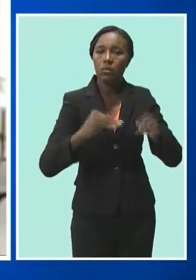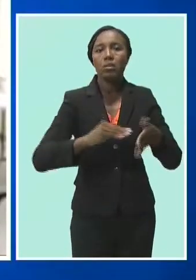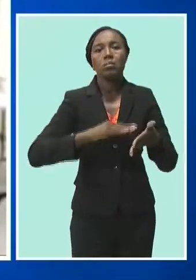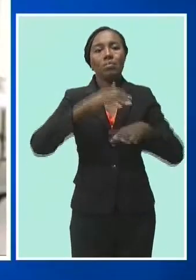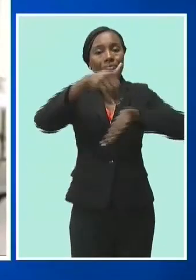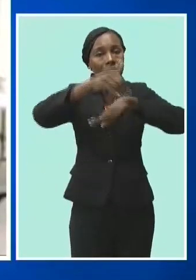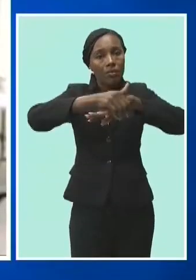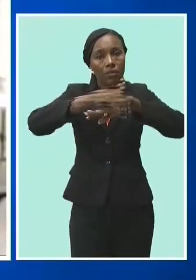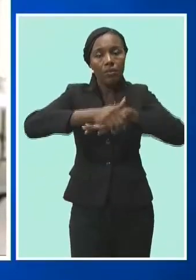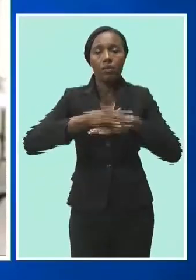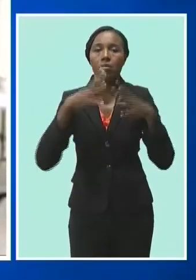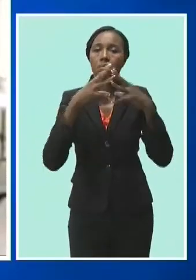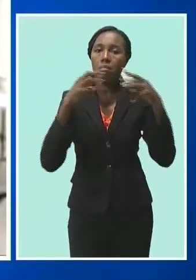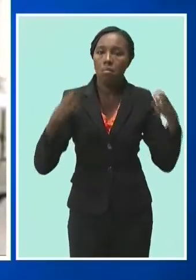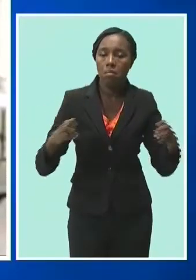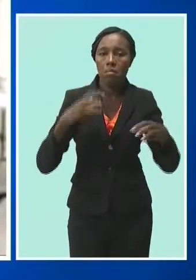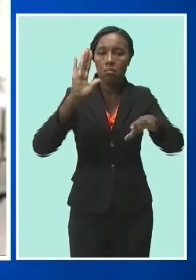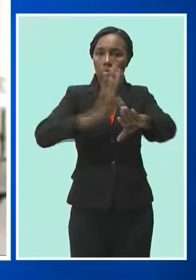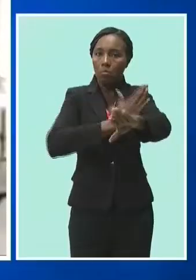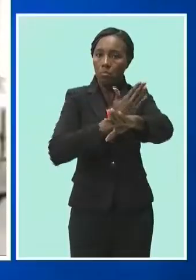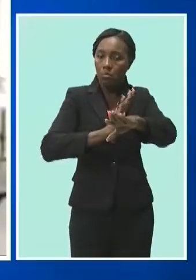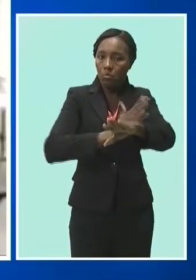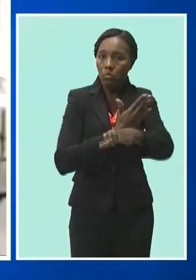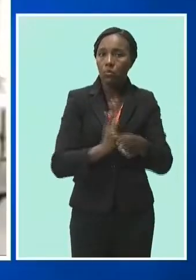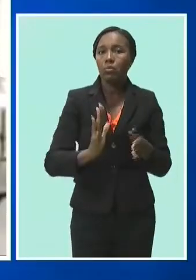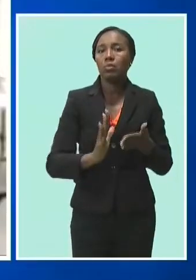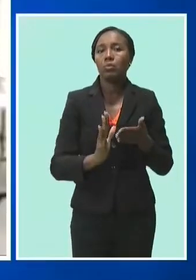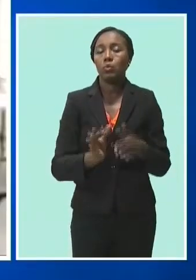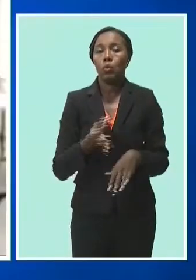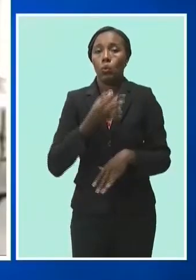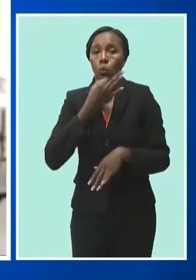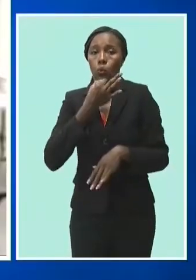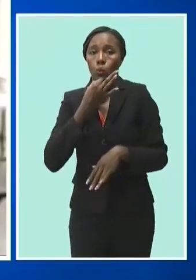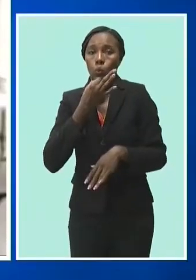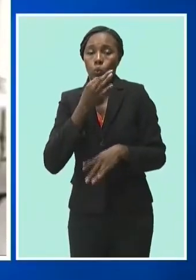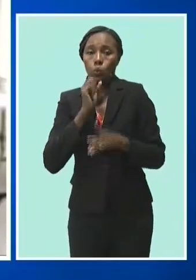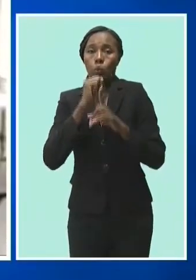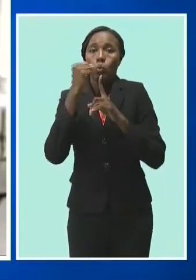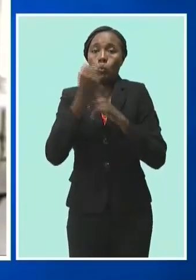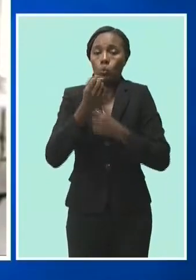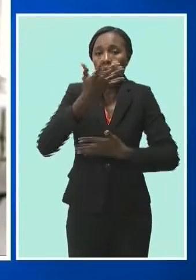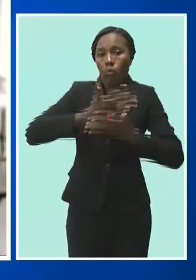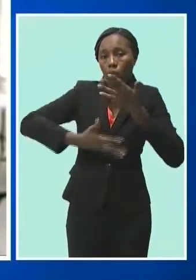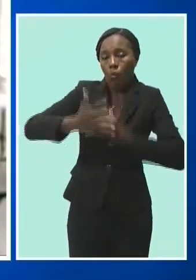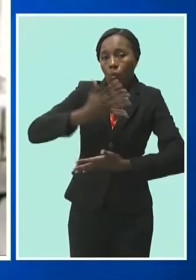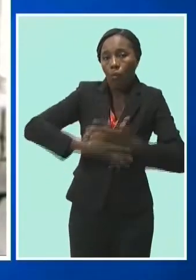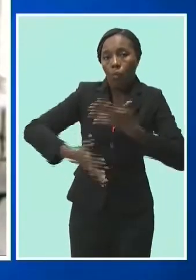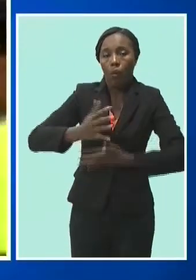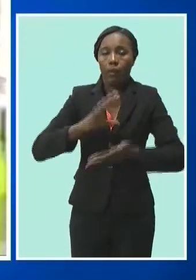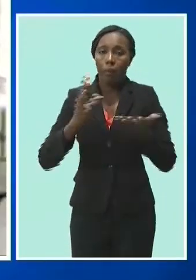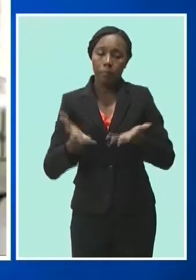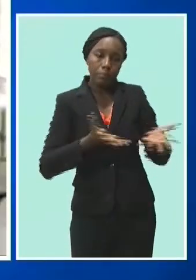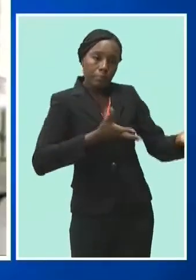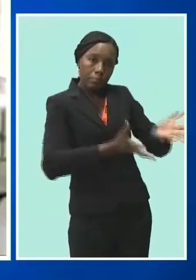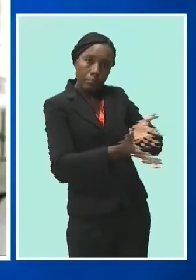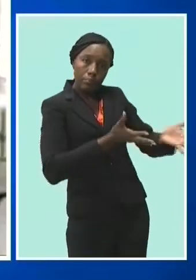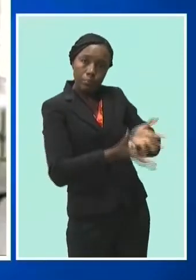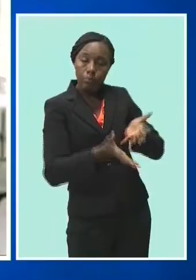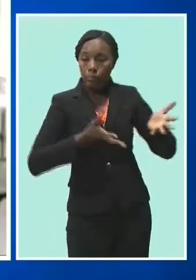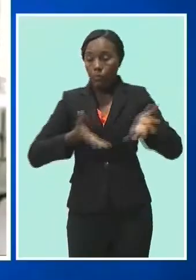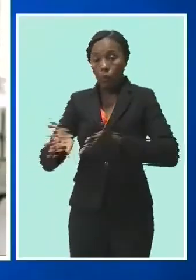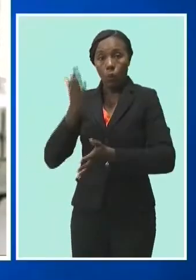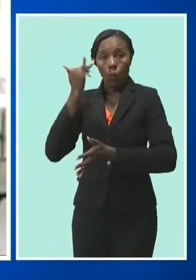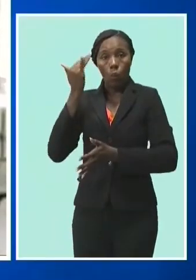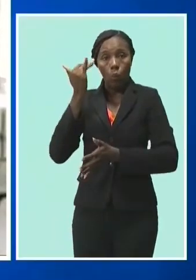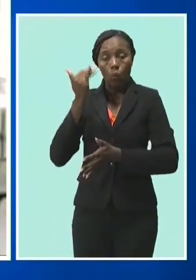math, music, coming on just now, hopefully, social, interacting with each other, because they have been shut